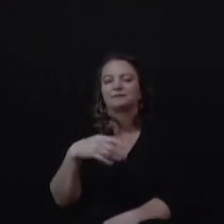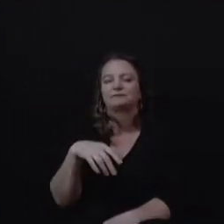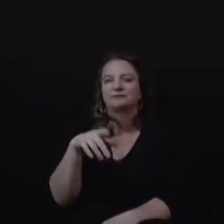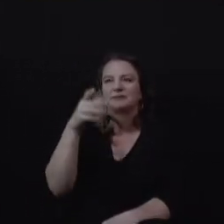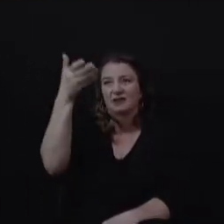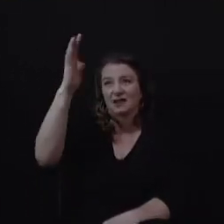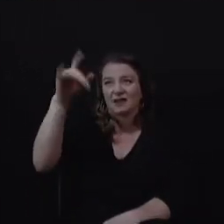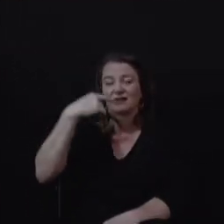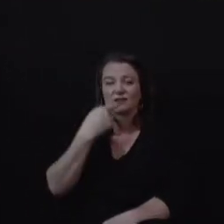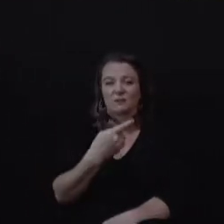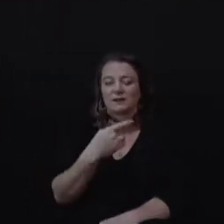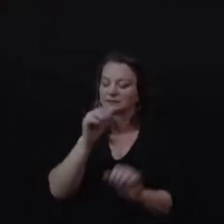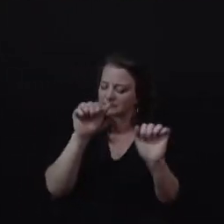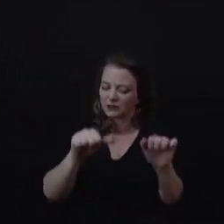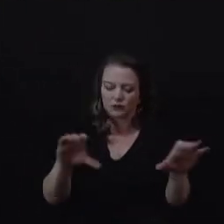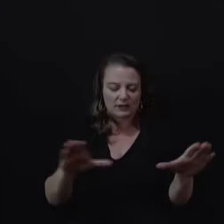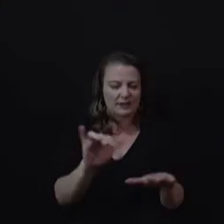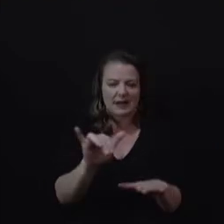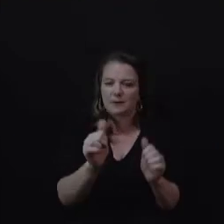with the nation.